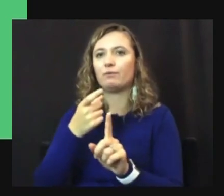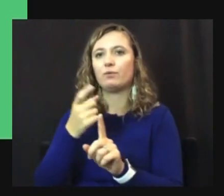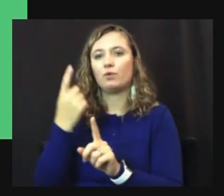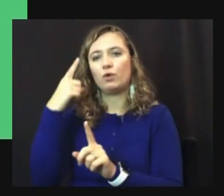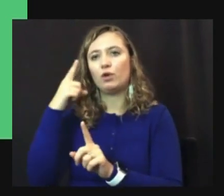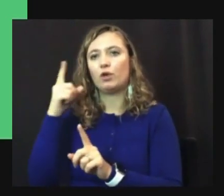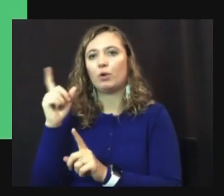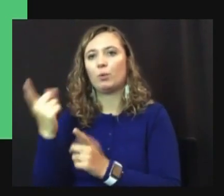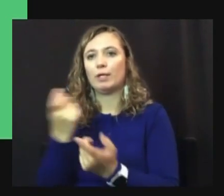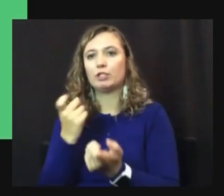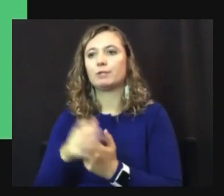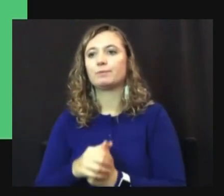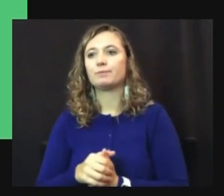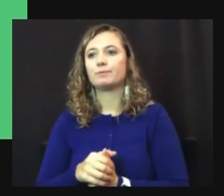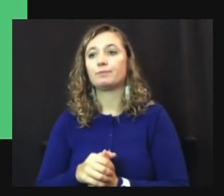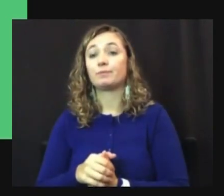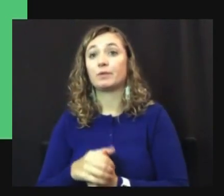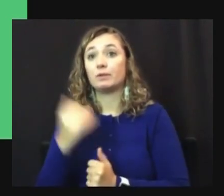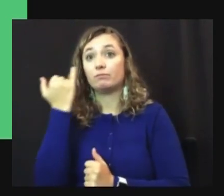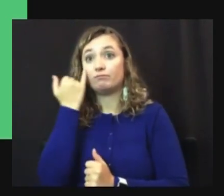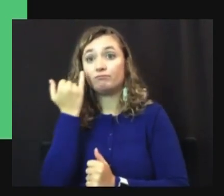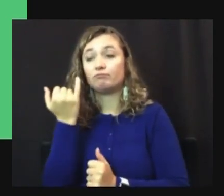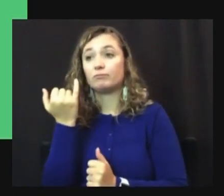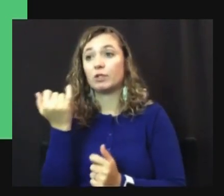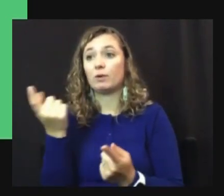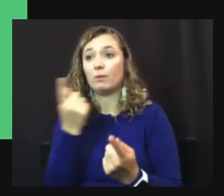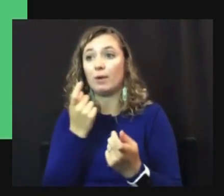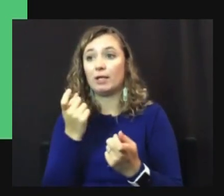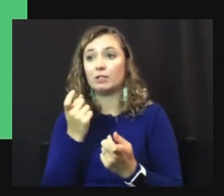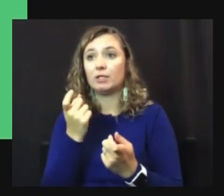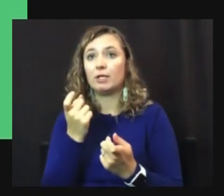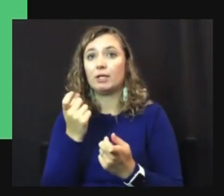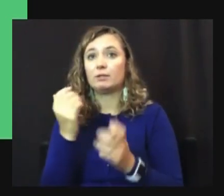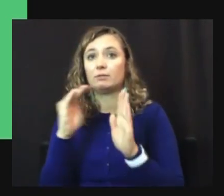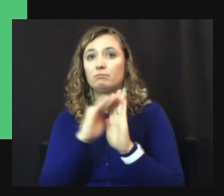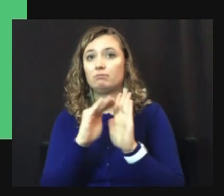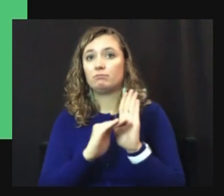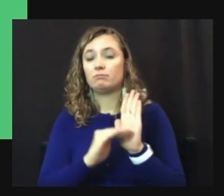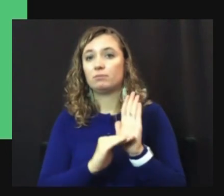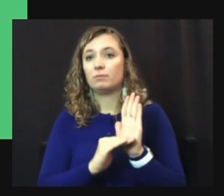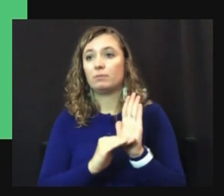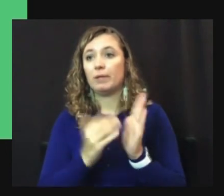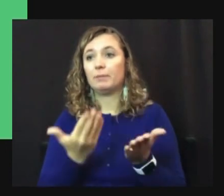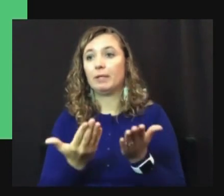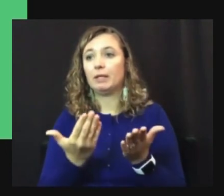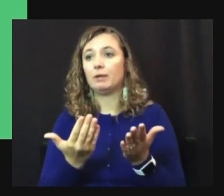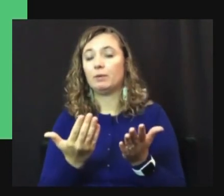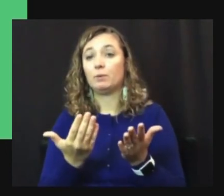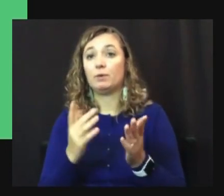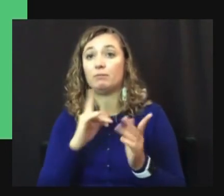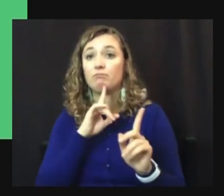So if you've asked the question, scroll down in a few minutes. We may have answered it. Yeah, we'll